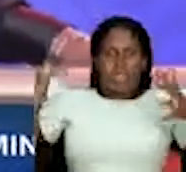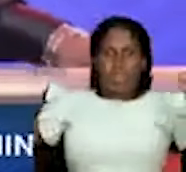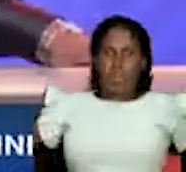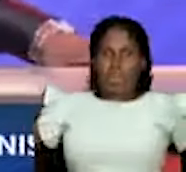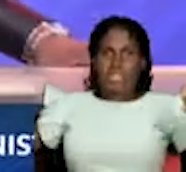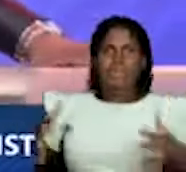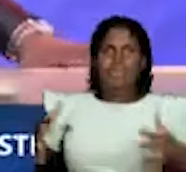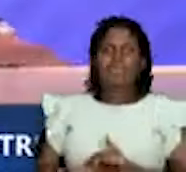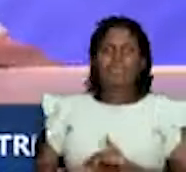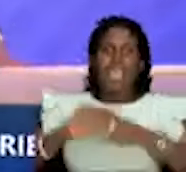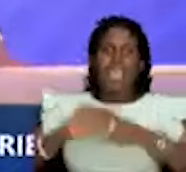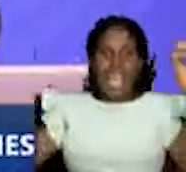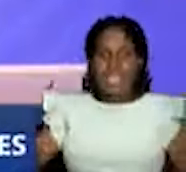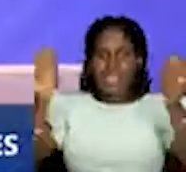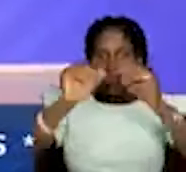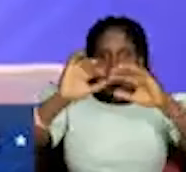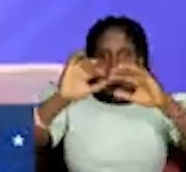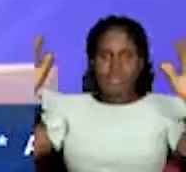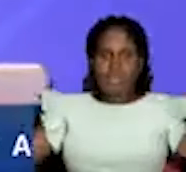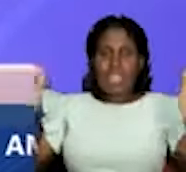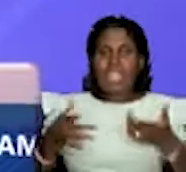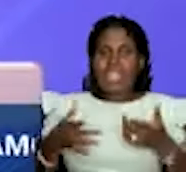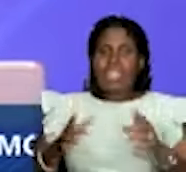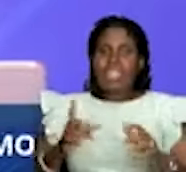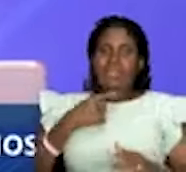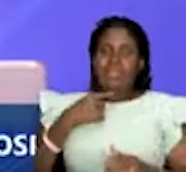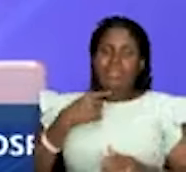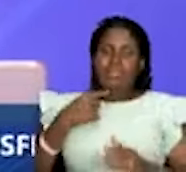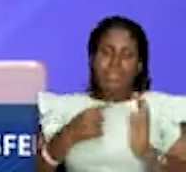Hallelujah. Let me show you 2 scriptures